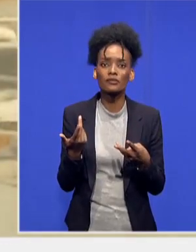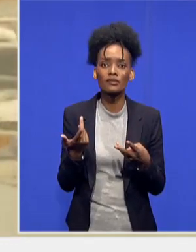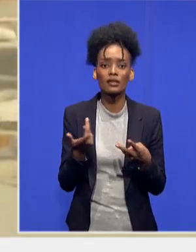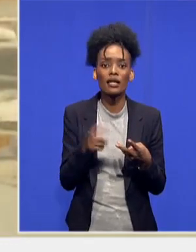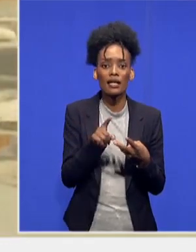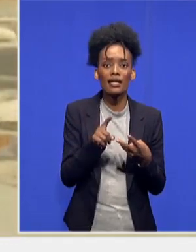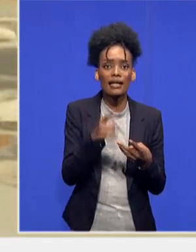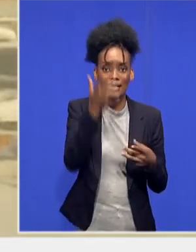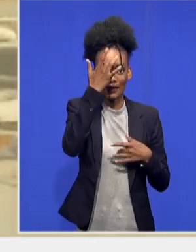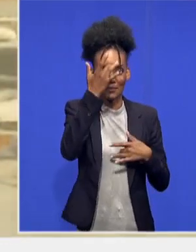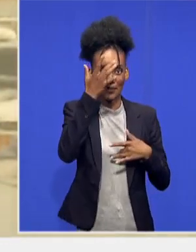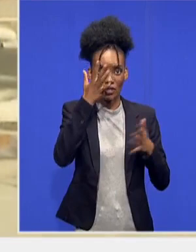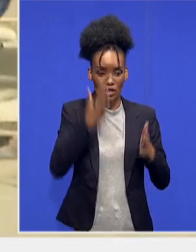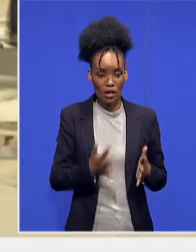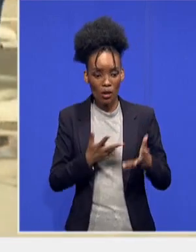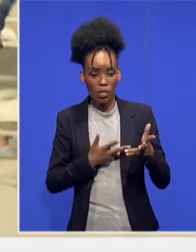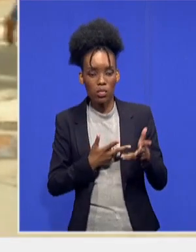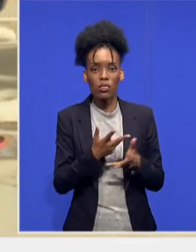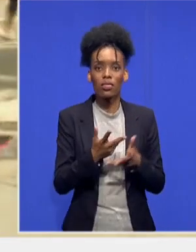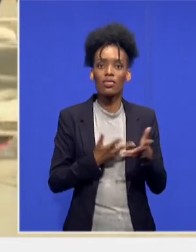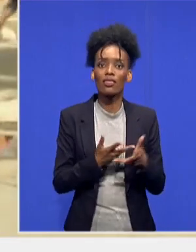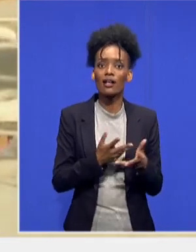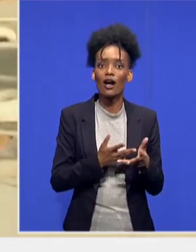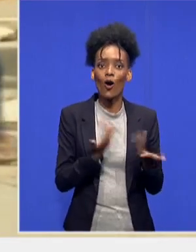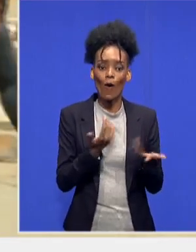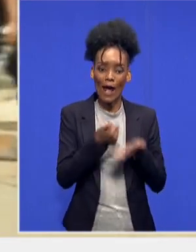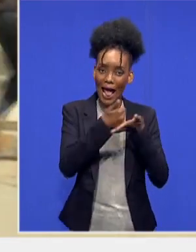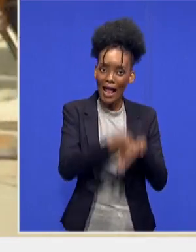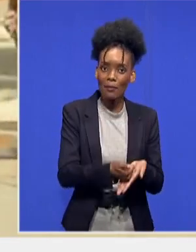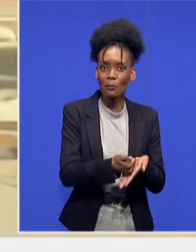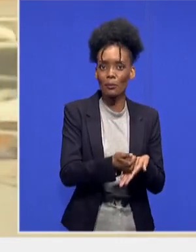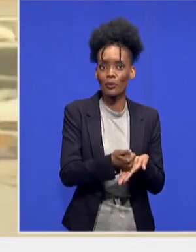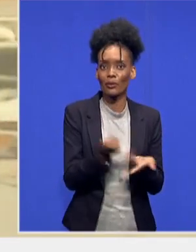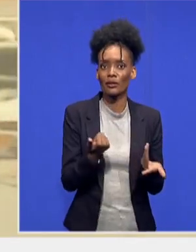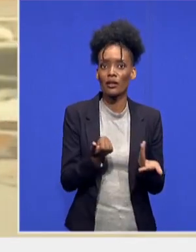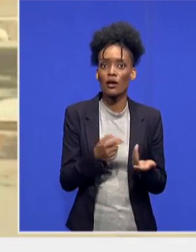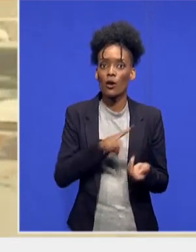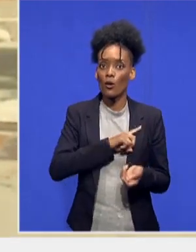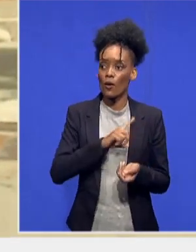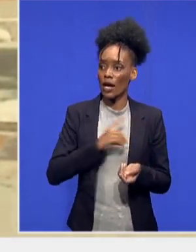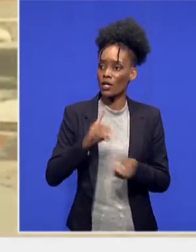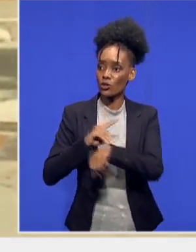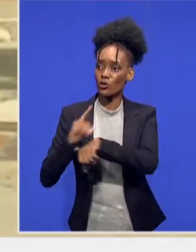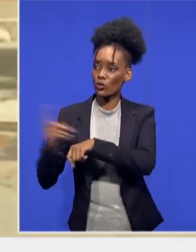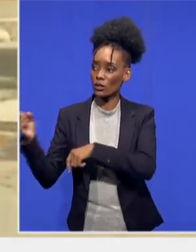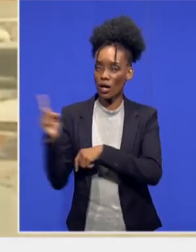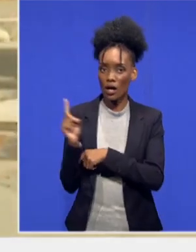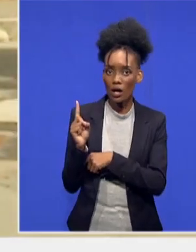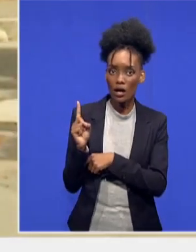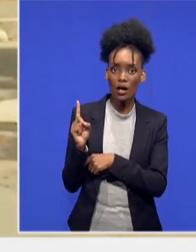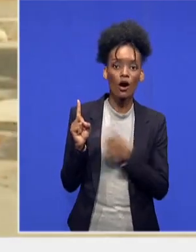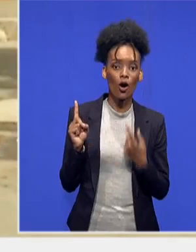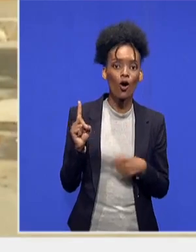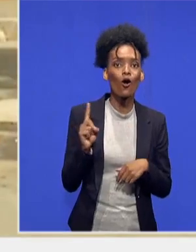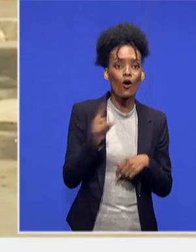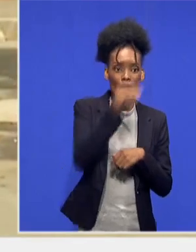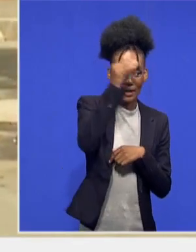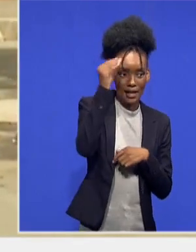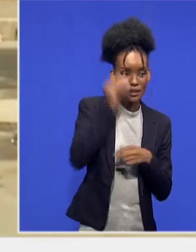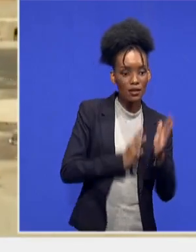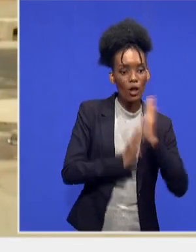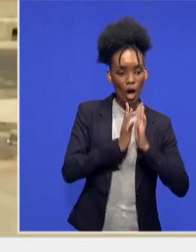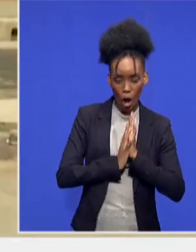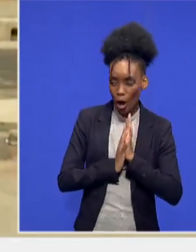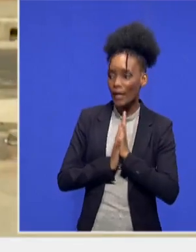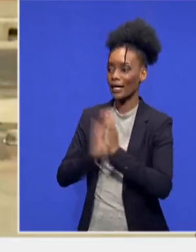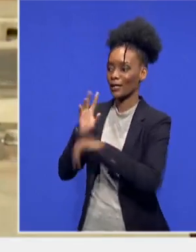with the patients, so that even doctors, when they come, they are given briefings by the nurses on the progress of